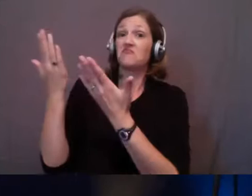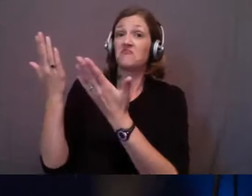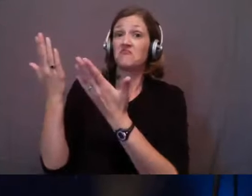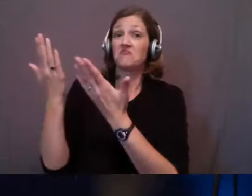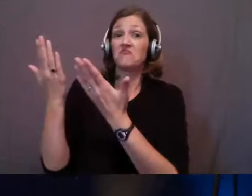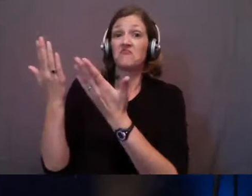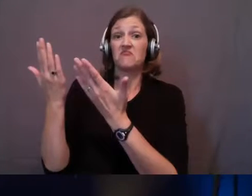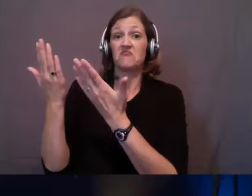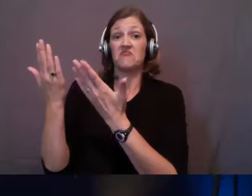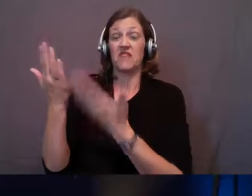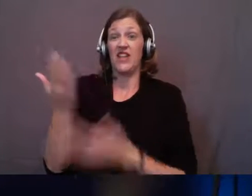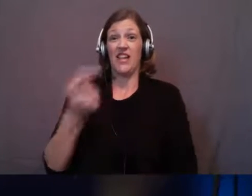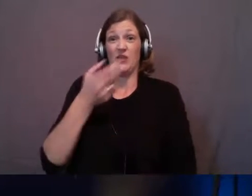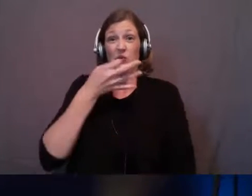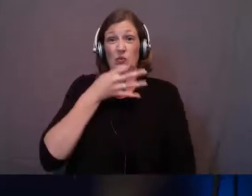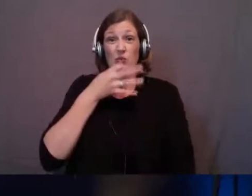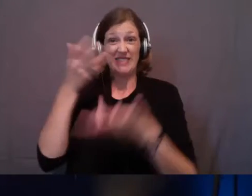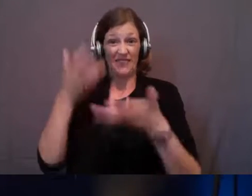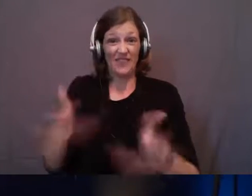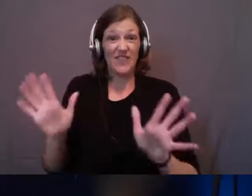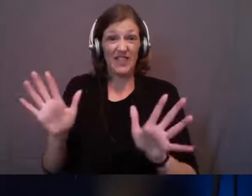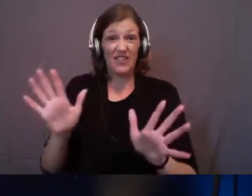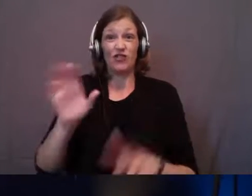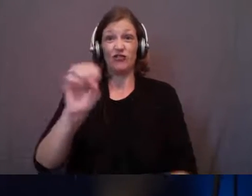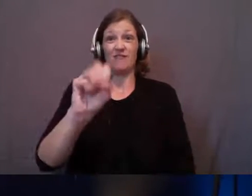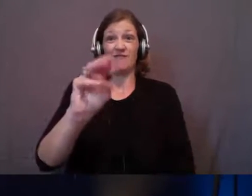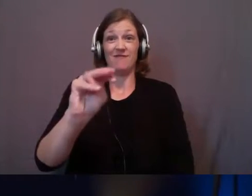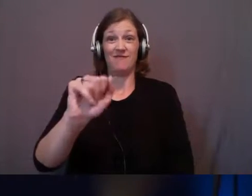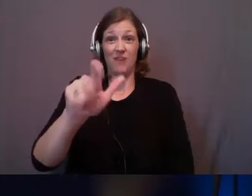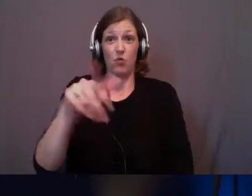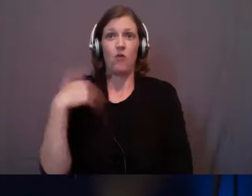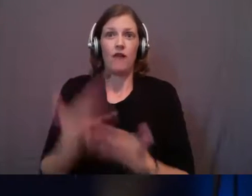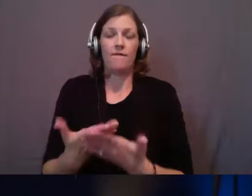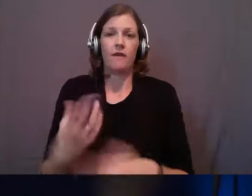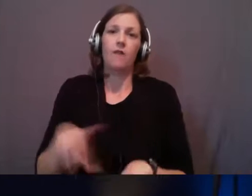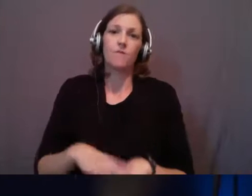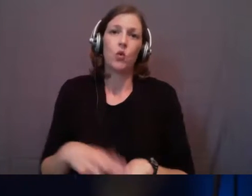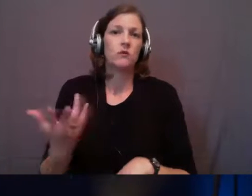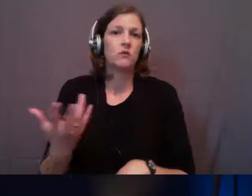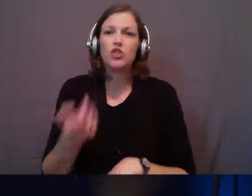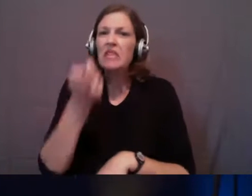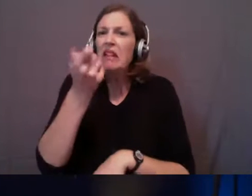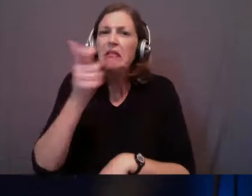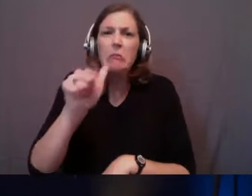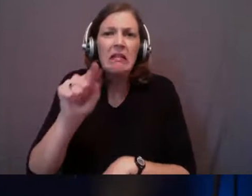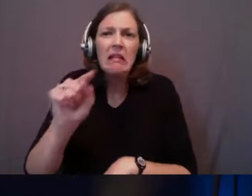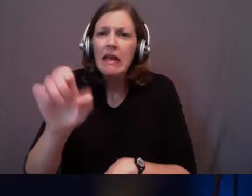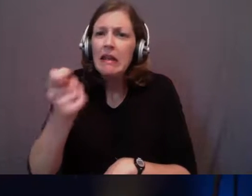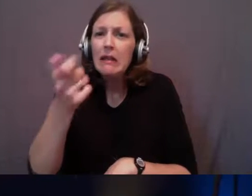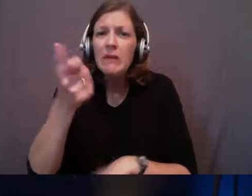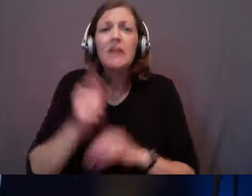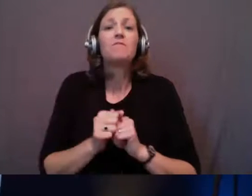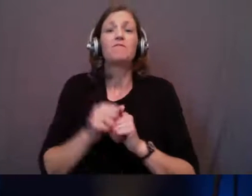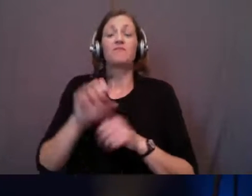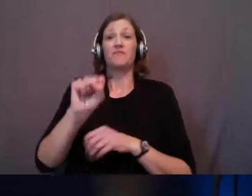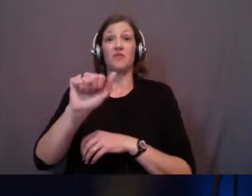he finished making the offering, Samuel arrived, of course, just a tad late. And Saul